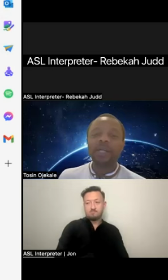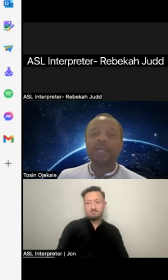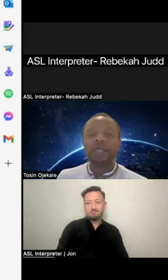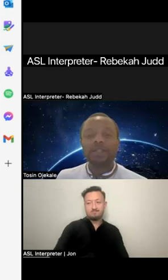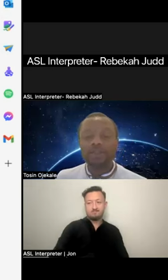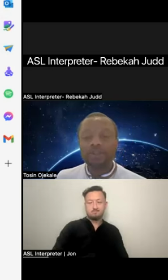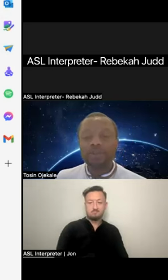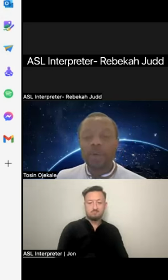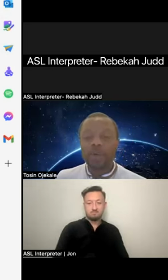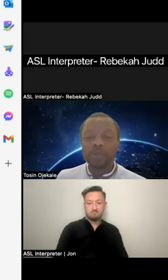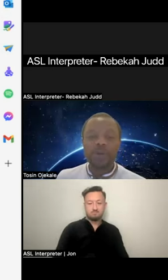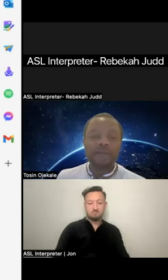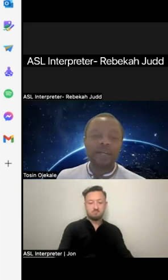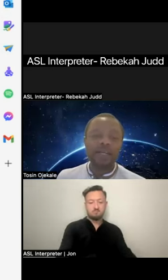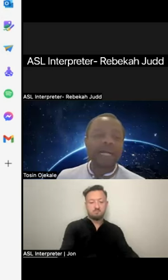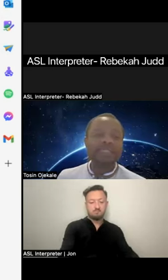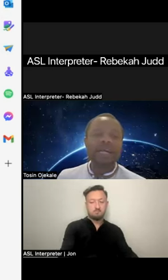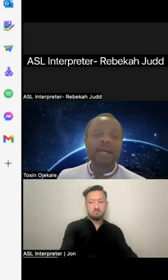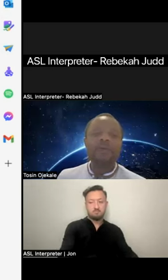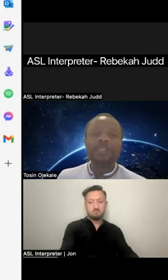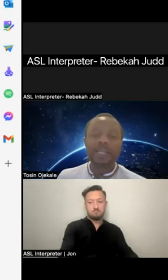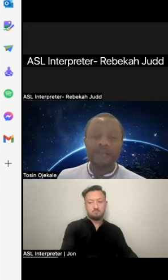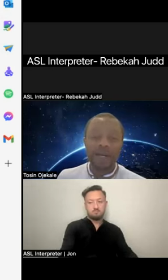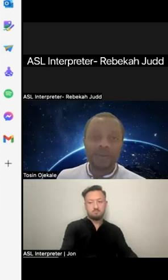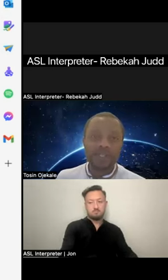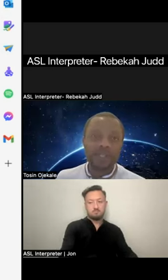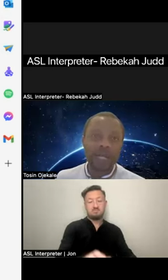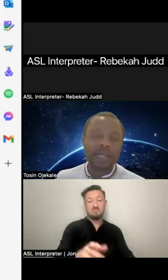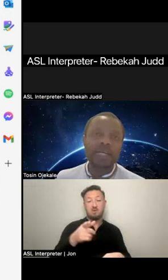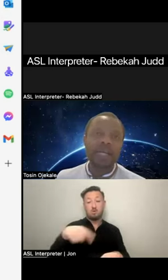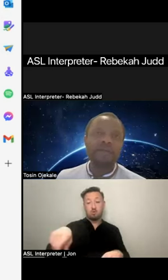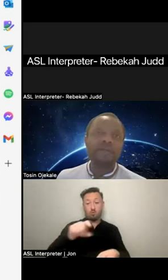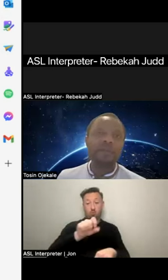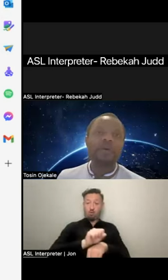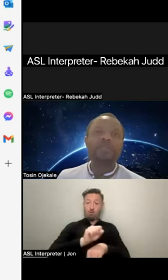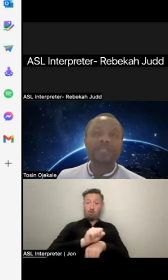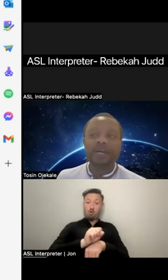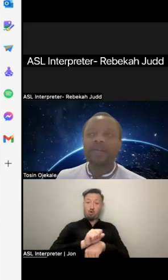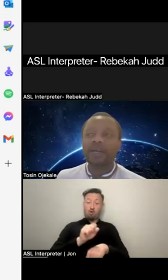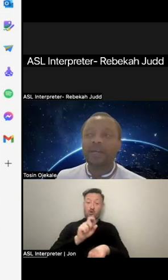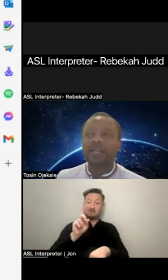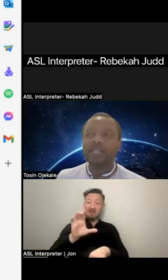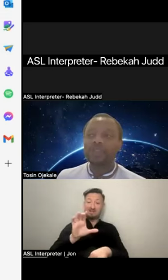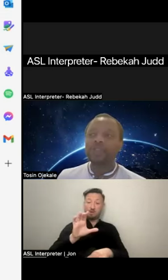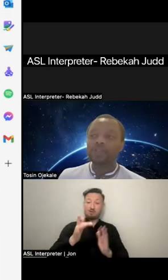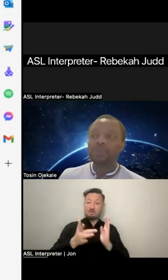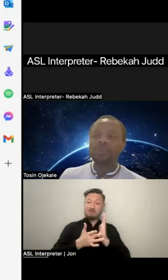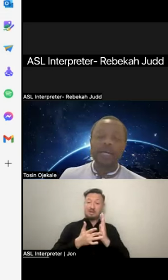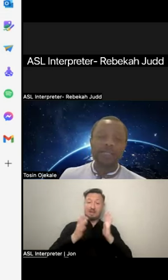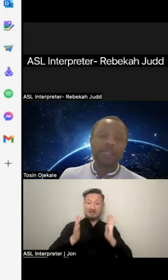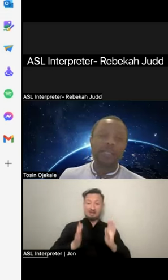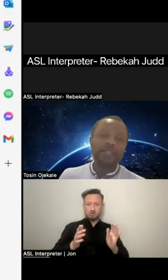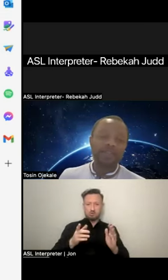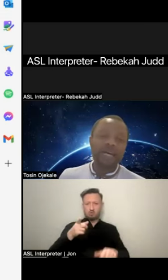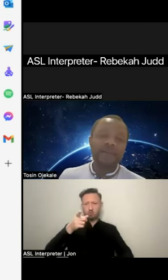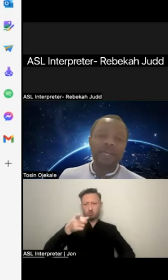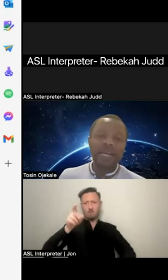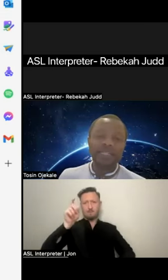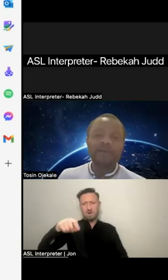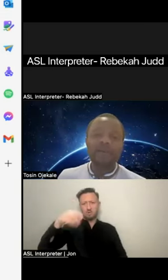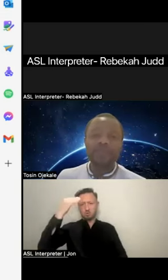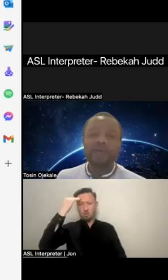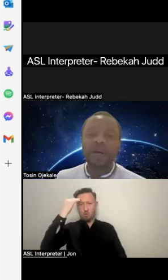technician, you should also have an idea of this evacuation plan. Everybody within an organization should do that. You should have